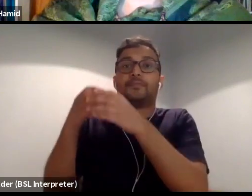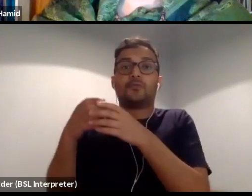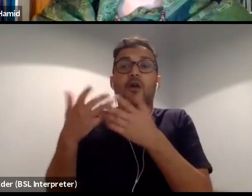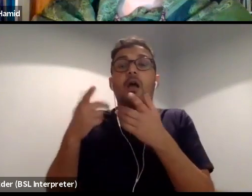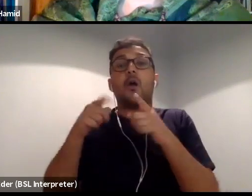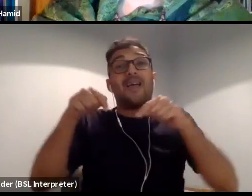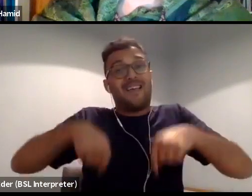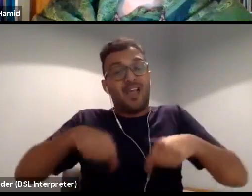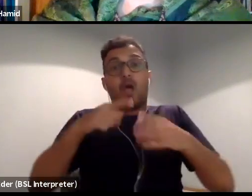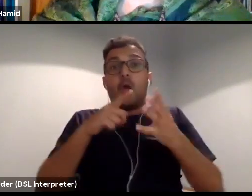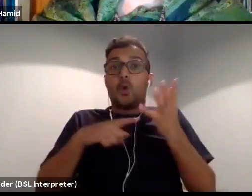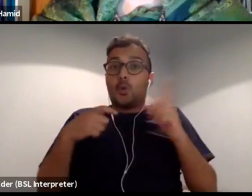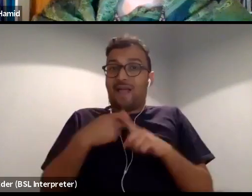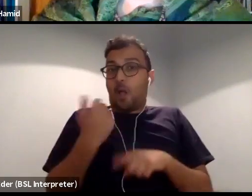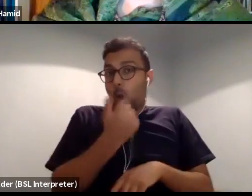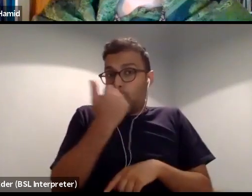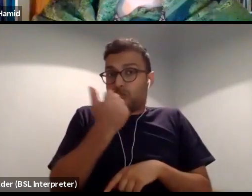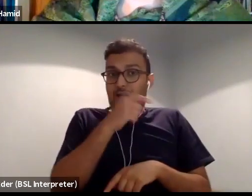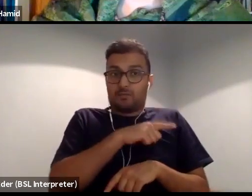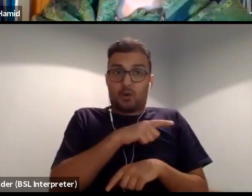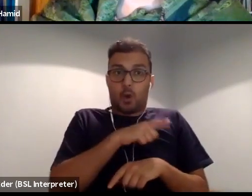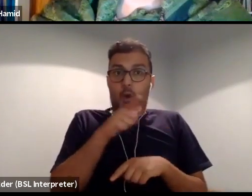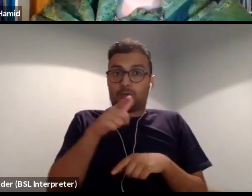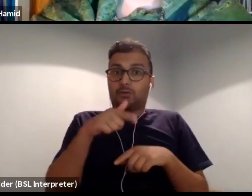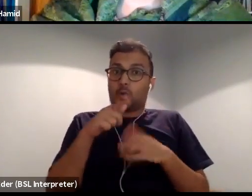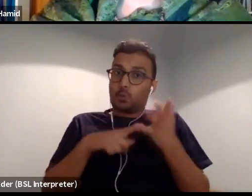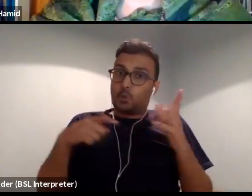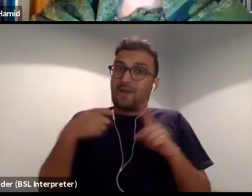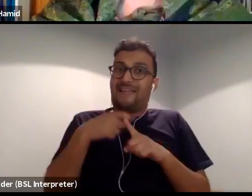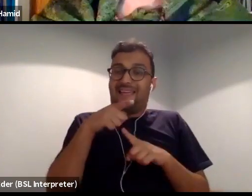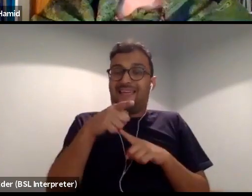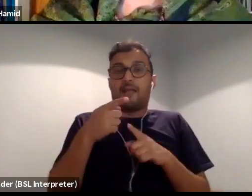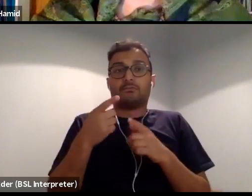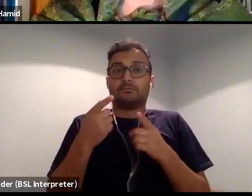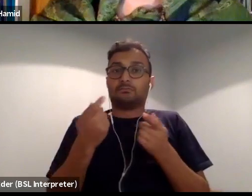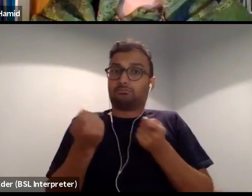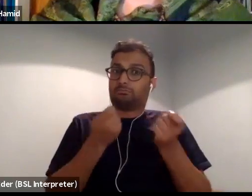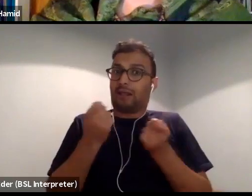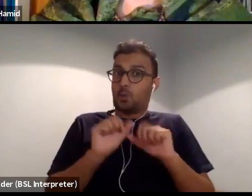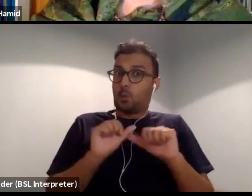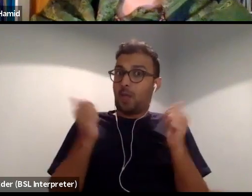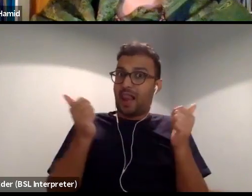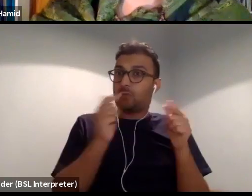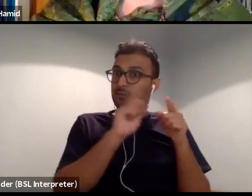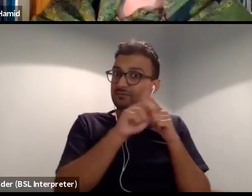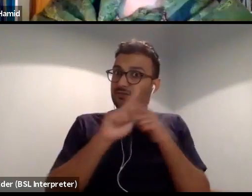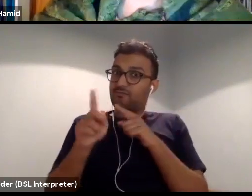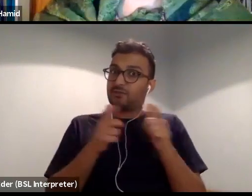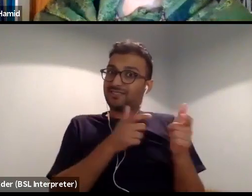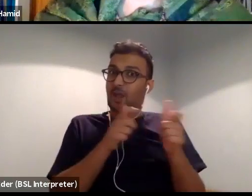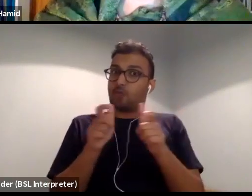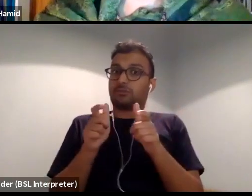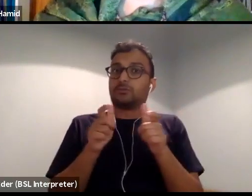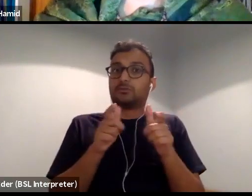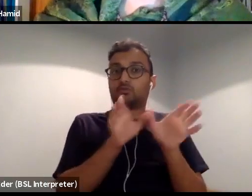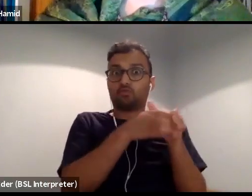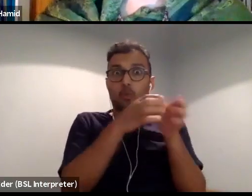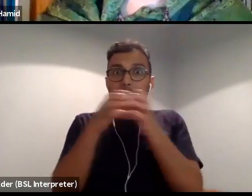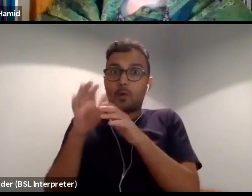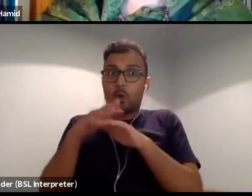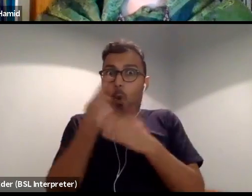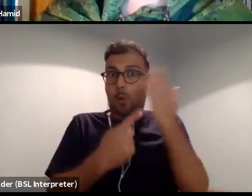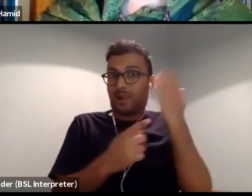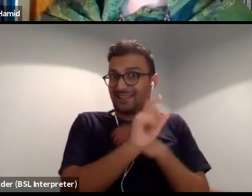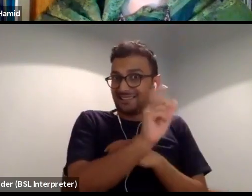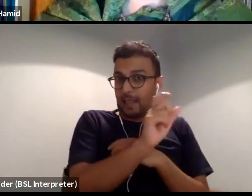okay because they are dealing with different kinds of terror attacks quite well. But in the US, that has the consequences we've seen, where attacks